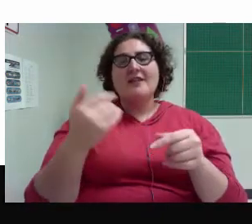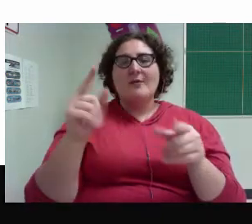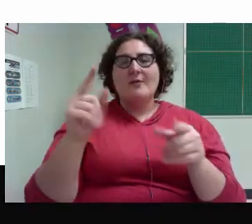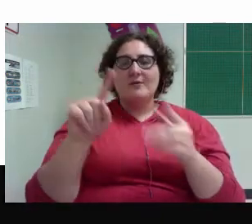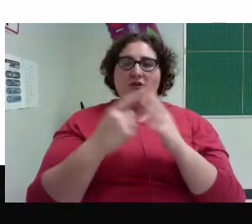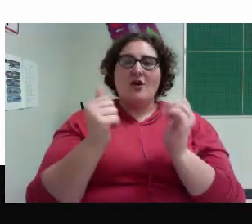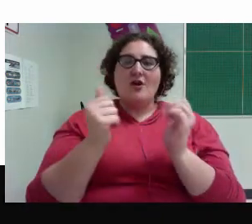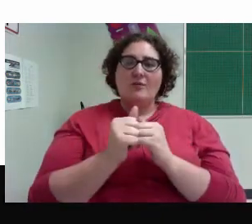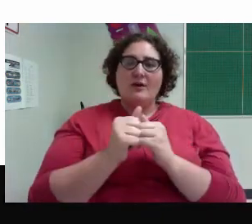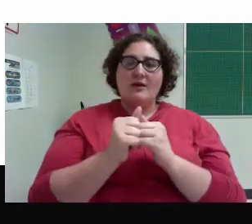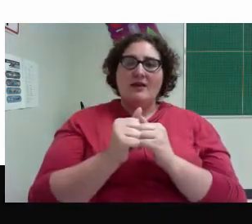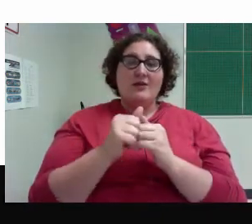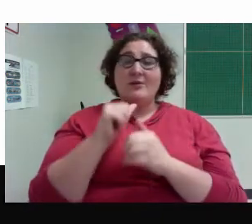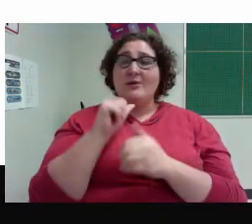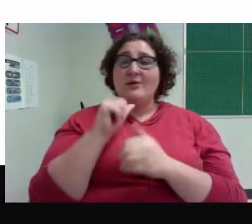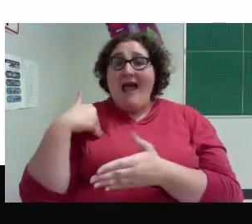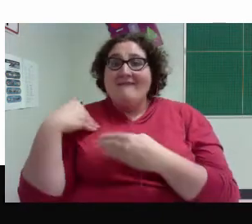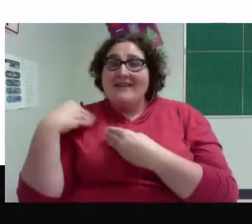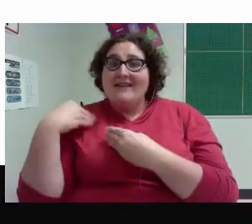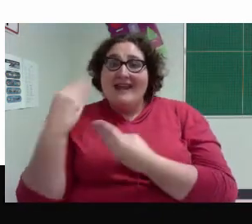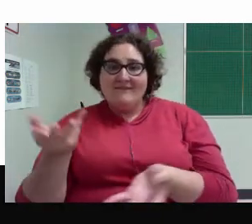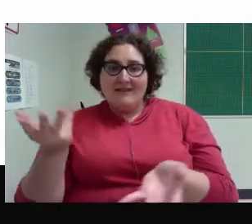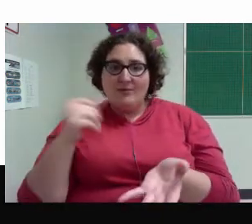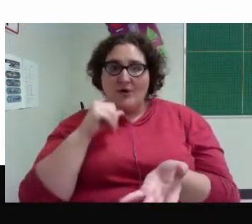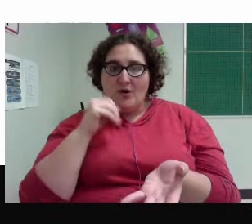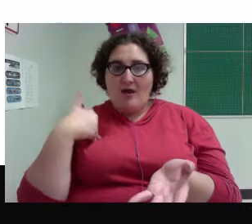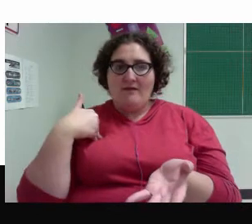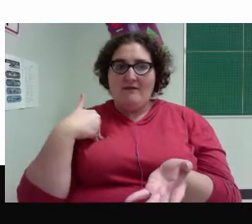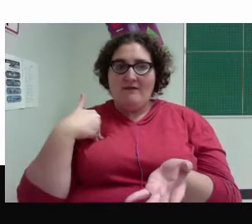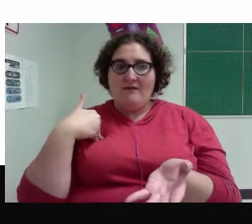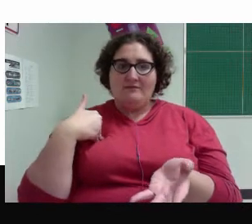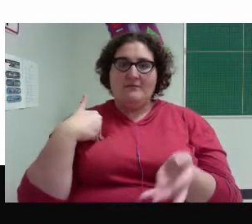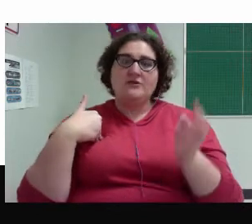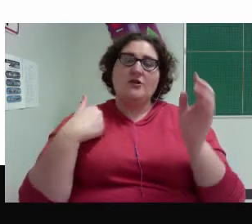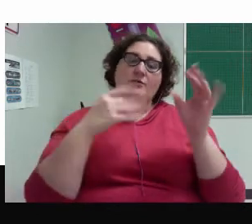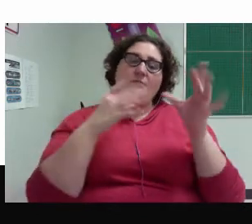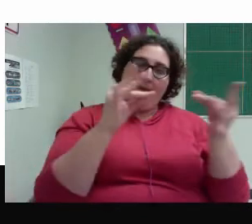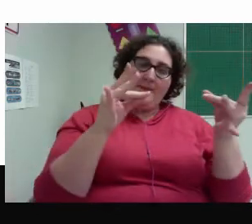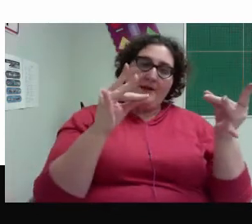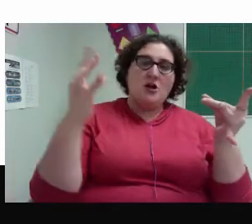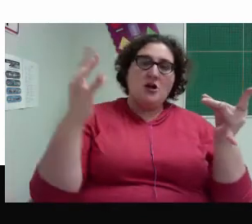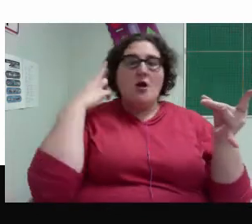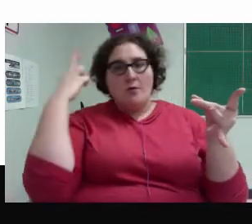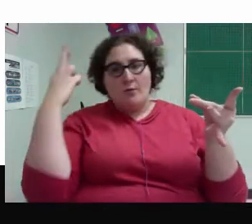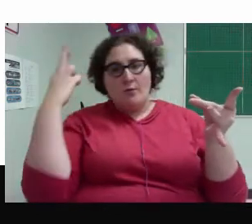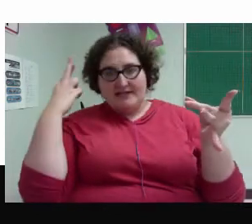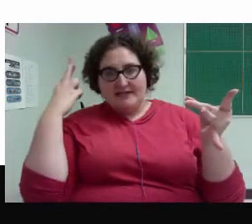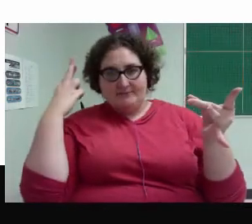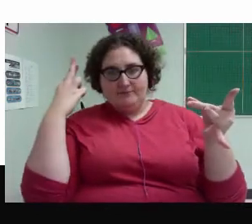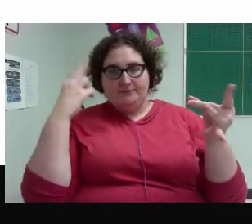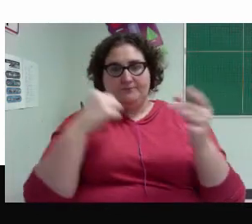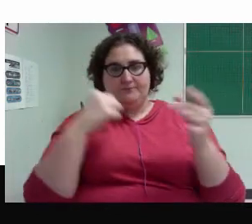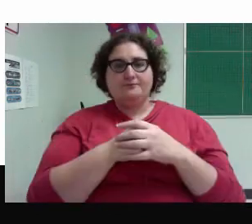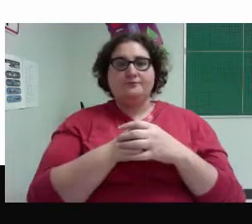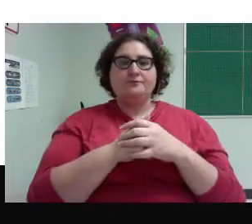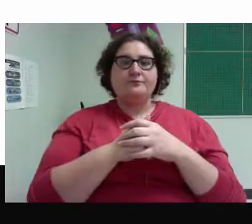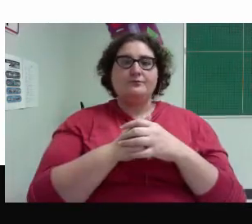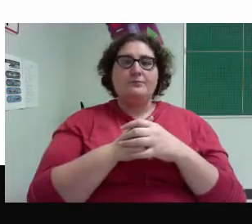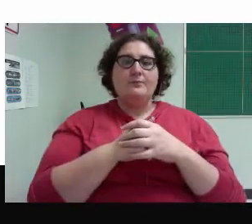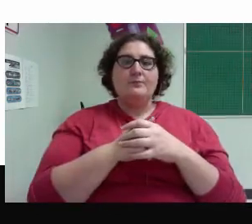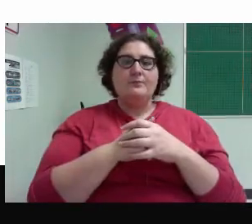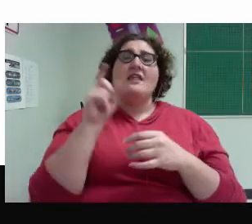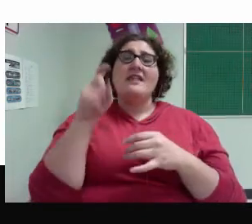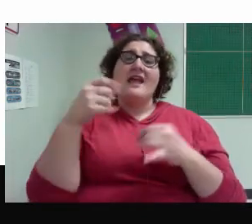off with something other than the given. So statements, reasons. Now notice they had to